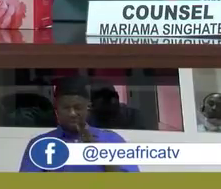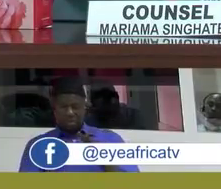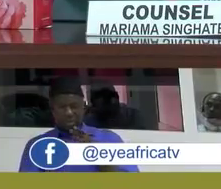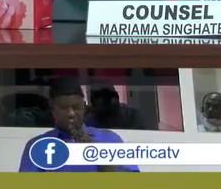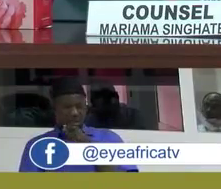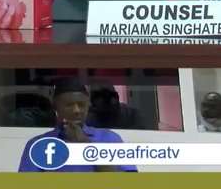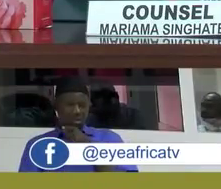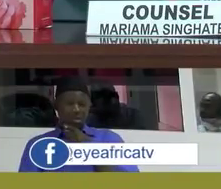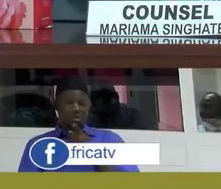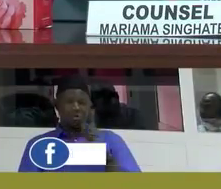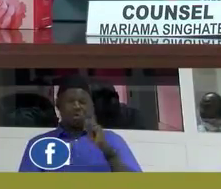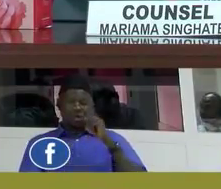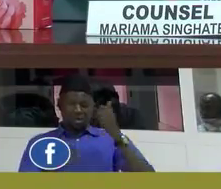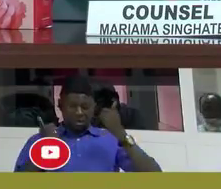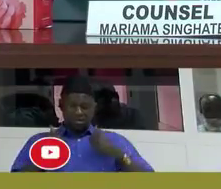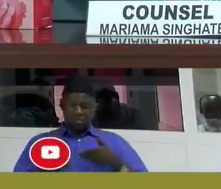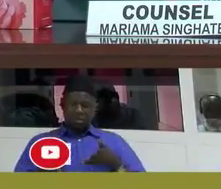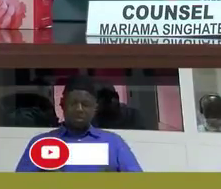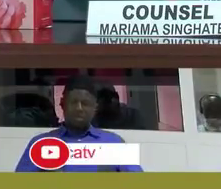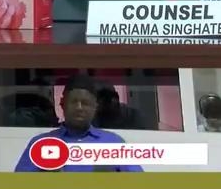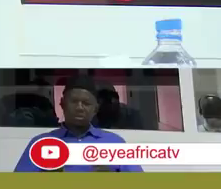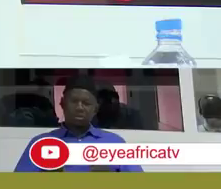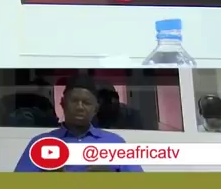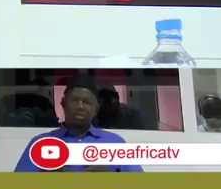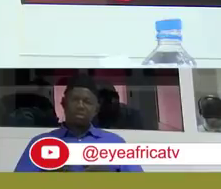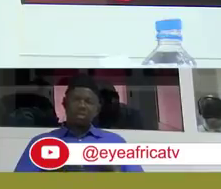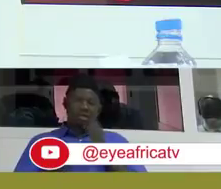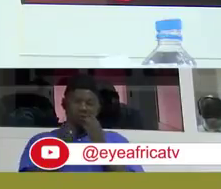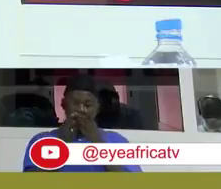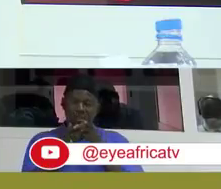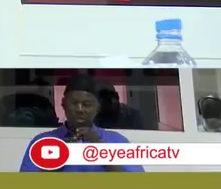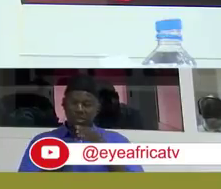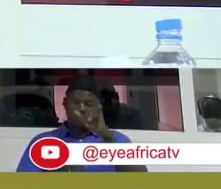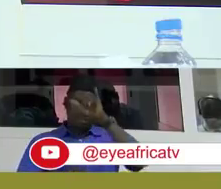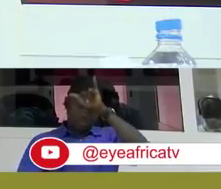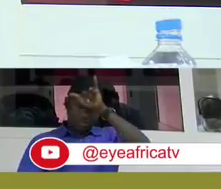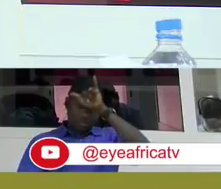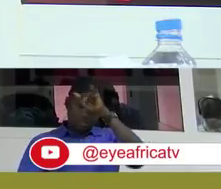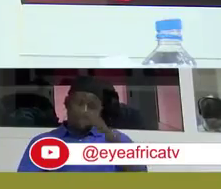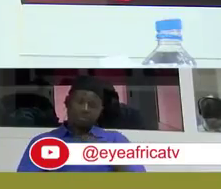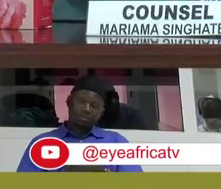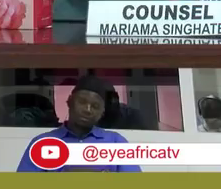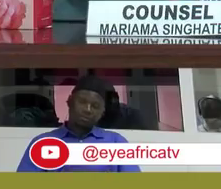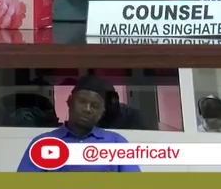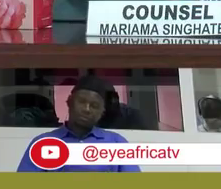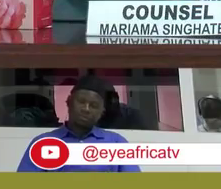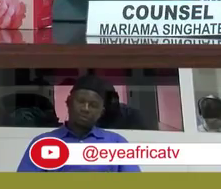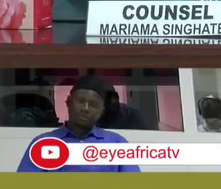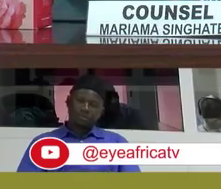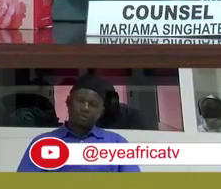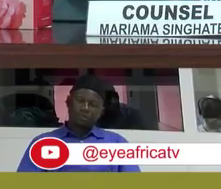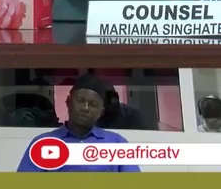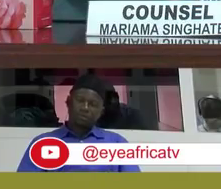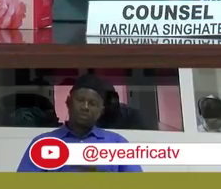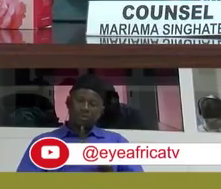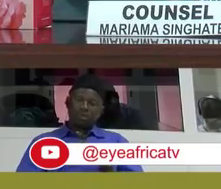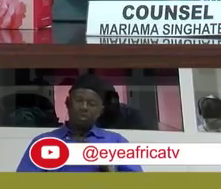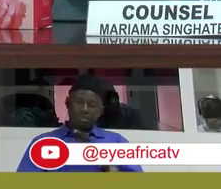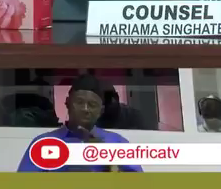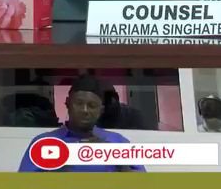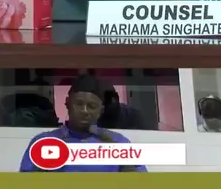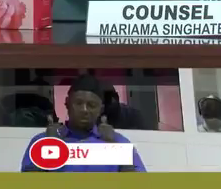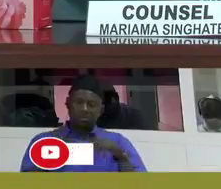here. He said Egypt. But let's start it from the beginning. Mm-hmm. The